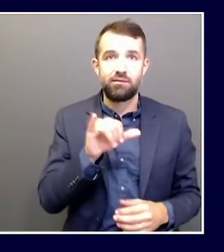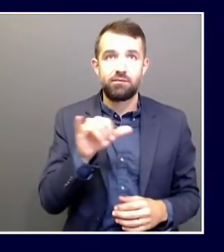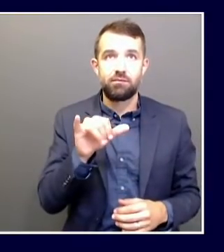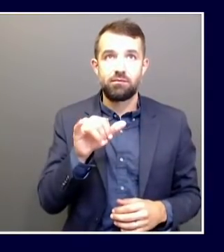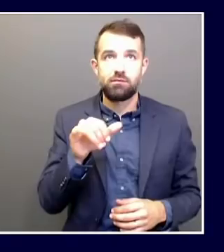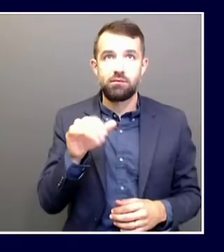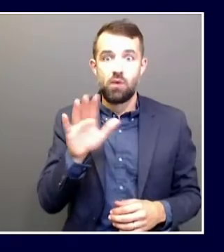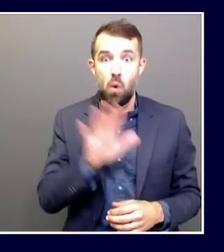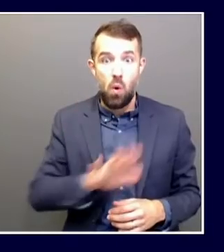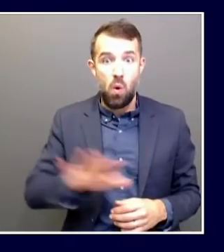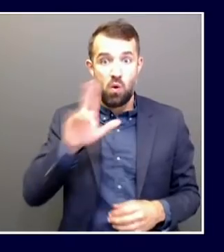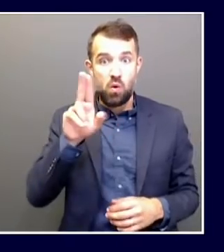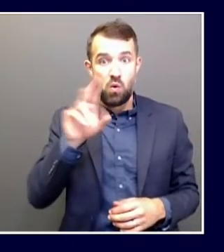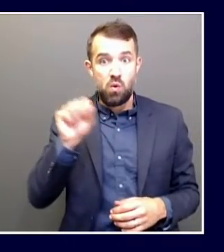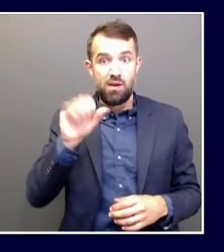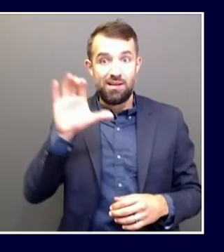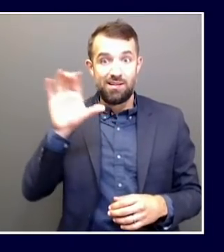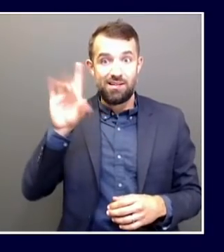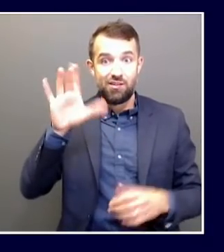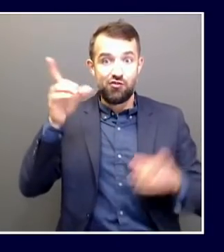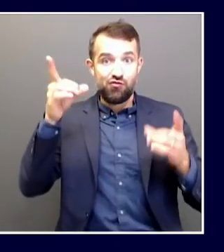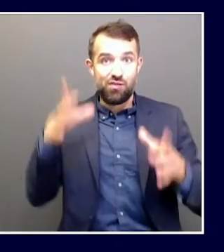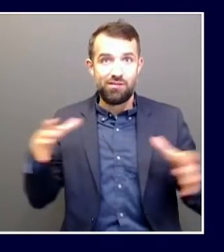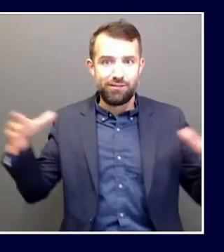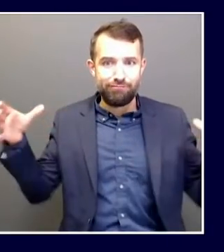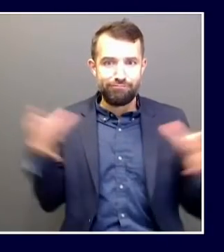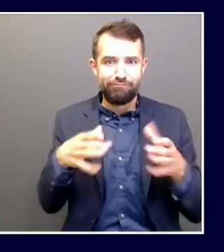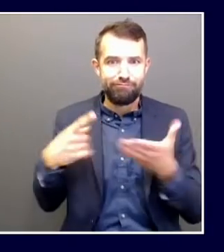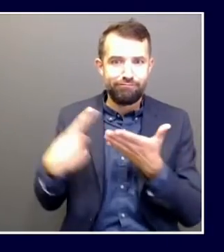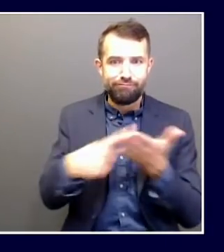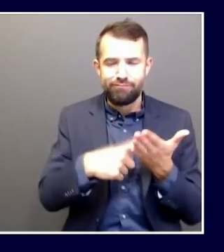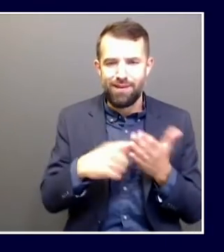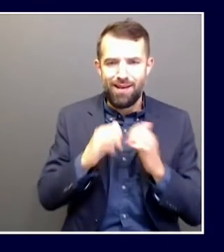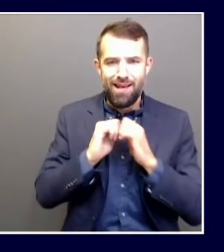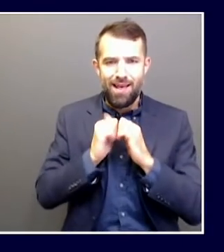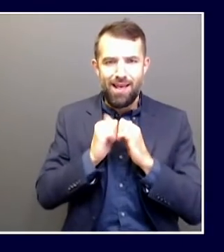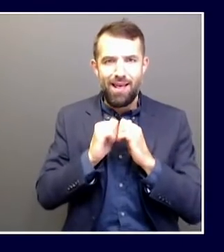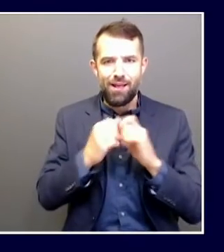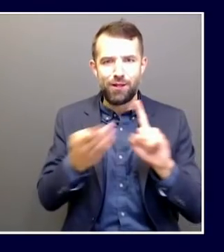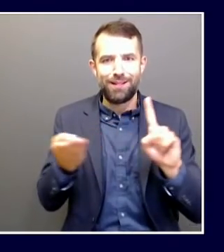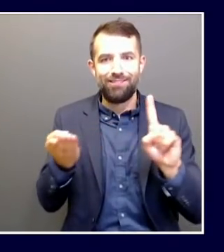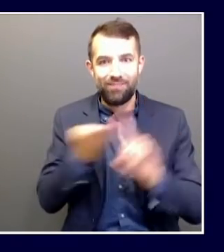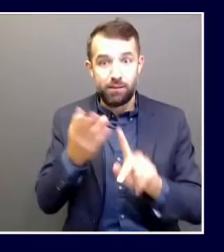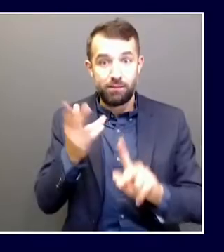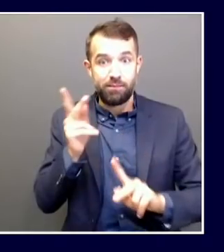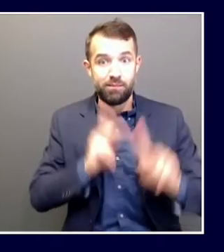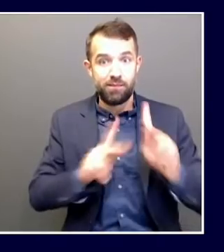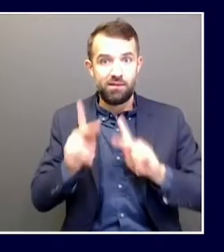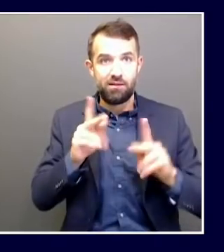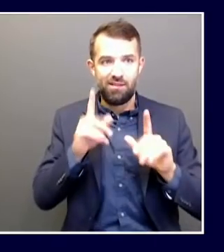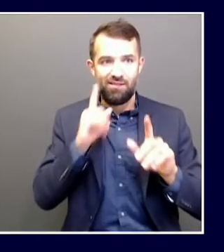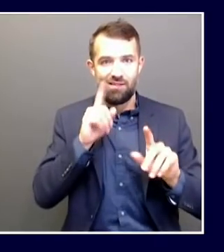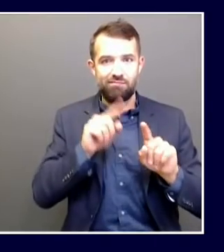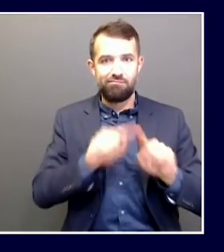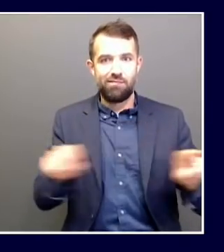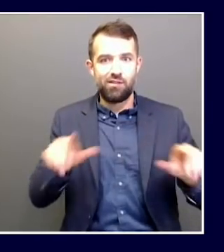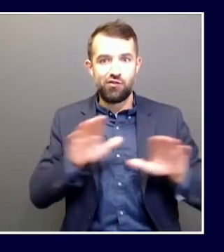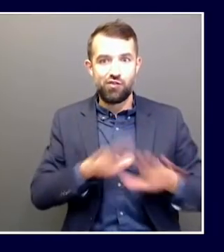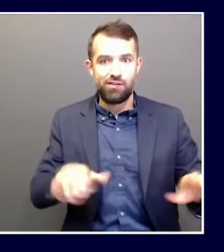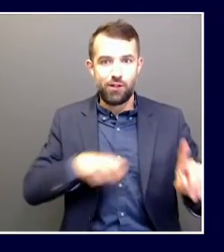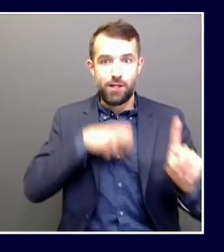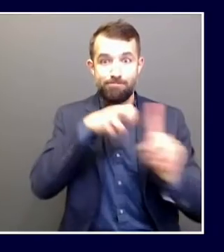So we certainly need to be doing more as a state, as a country. The question is where we go here next. Okay, thank you. Thanks,